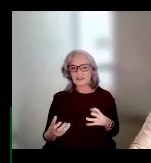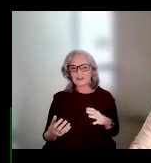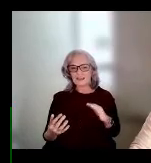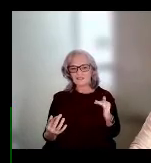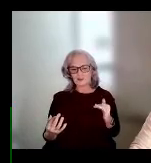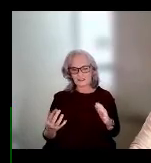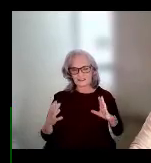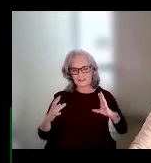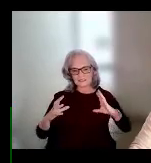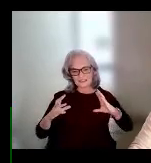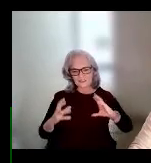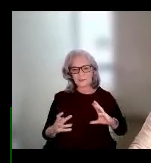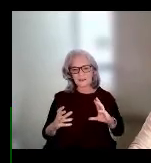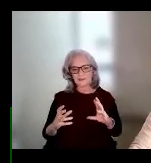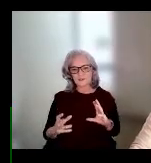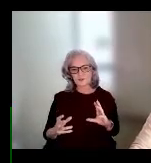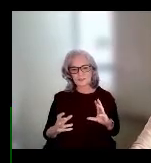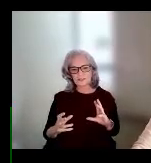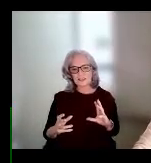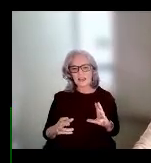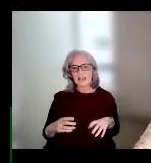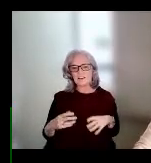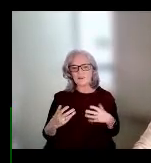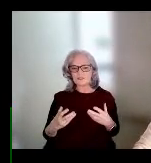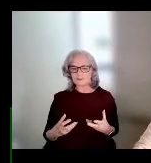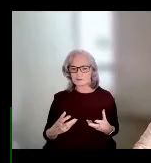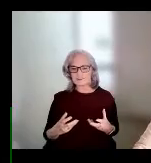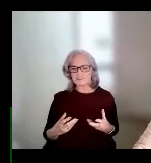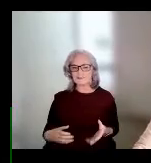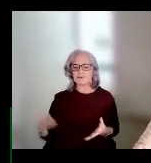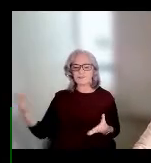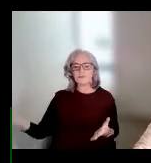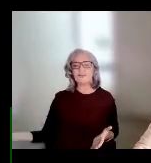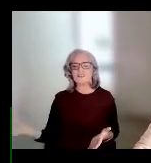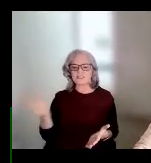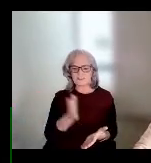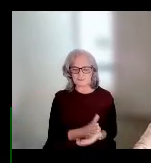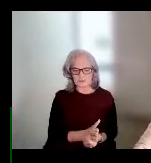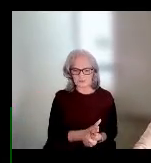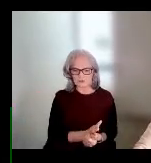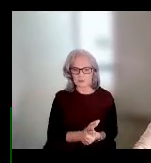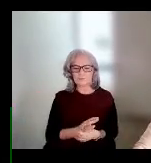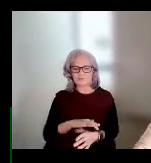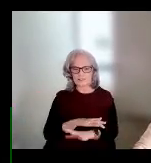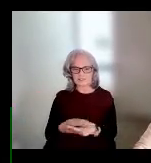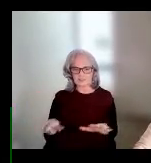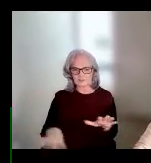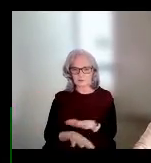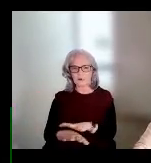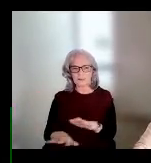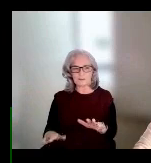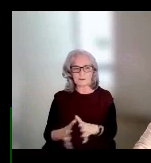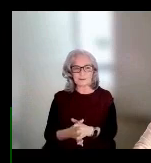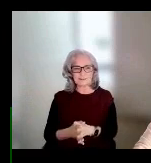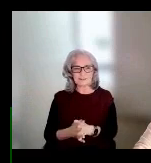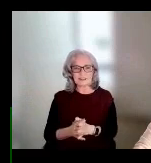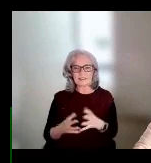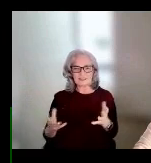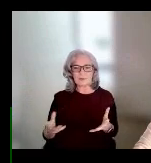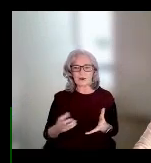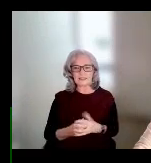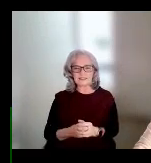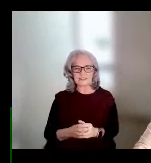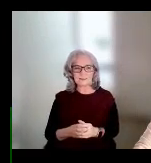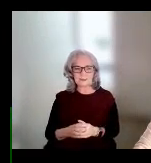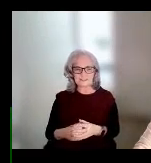having, that it has a lot of these aspects to it and you're experiencing them. It's not being just given to you. That's a full-on experience.